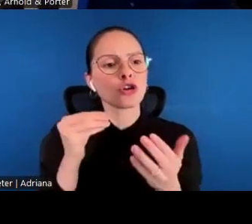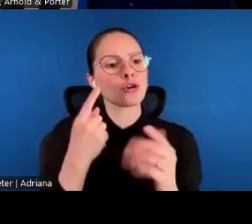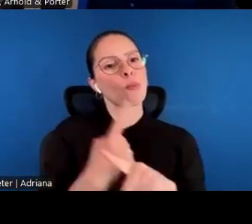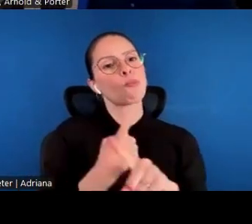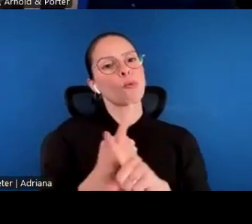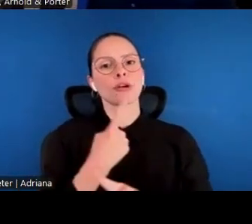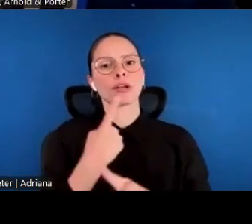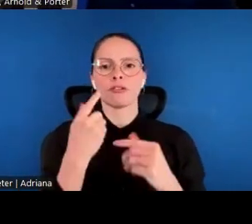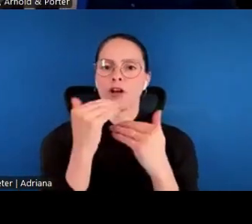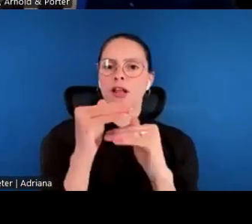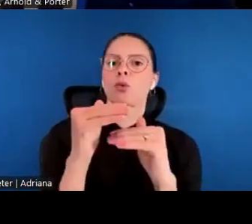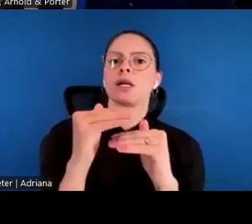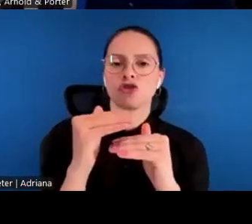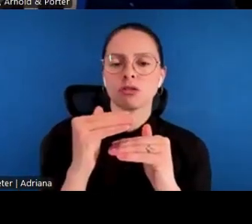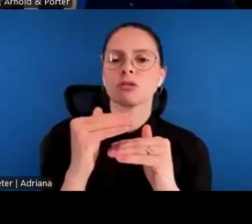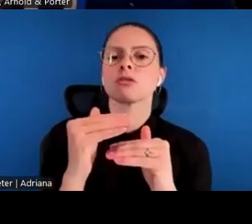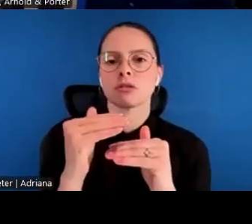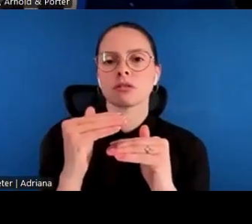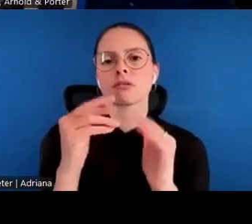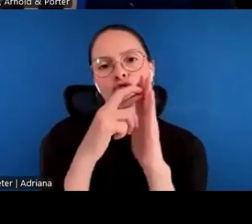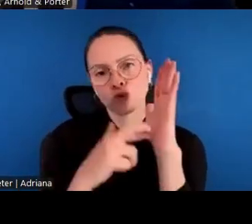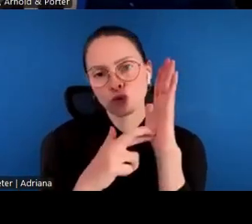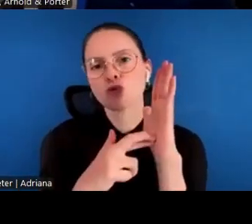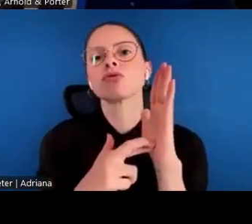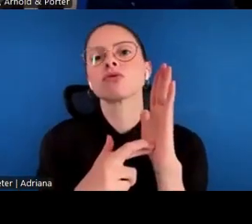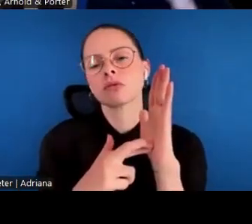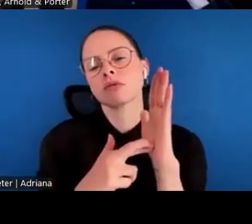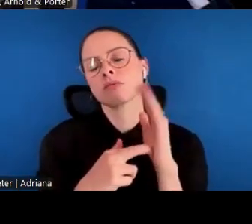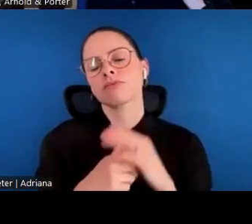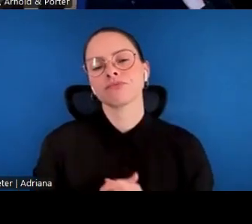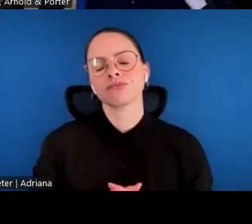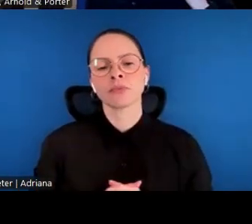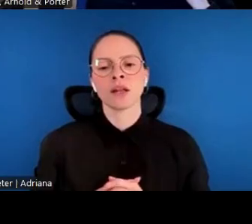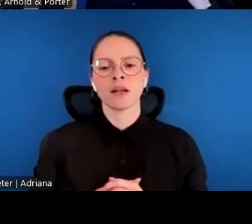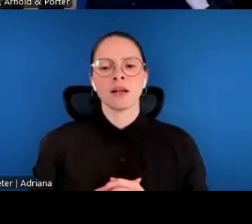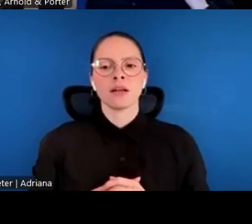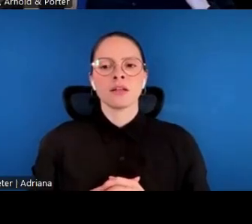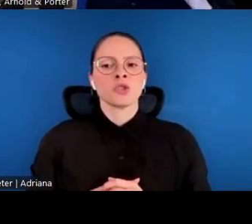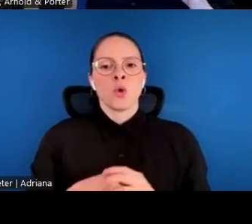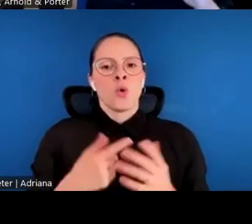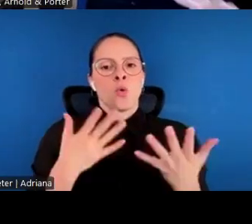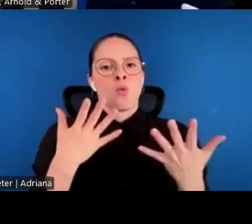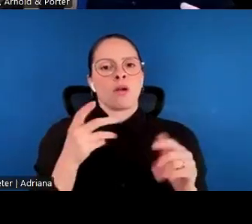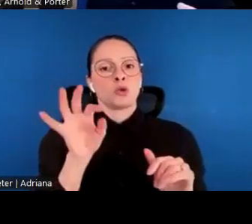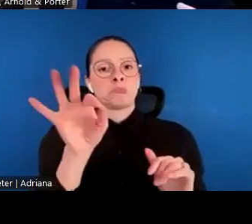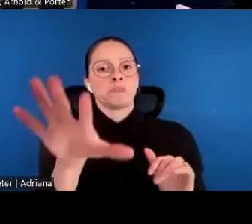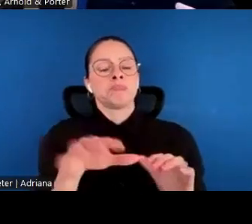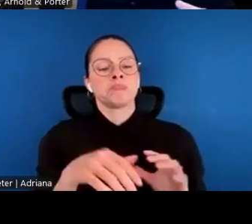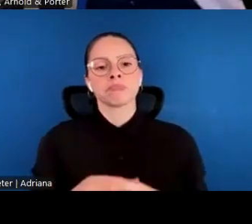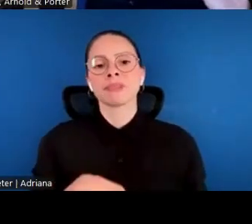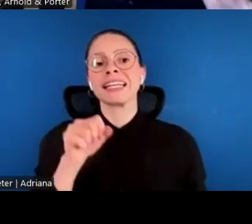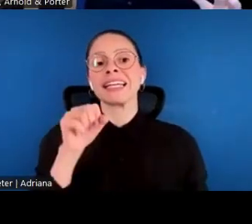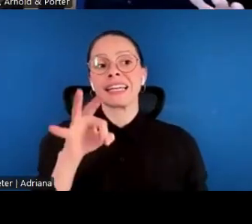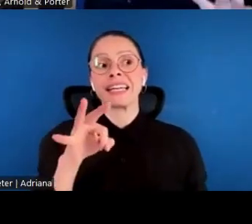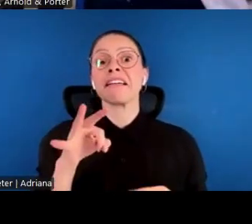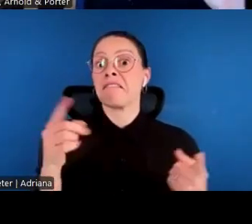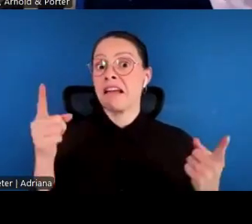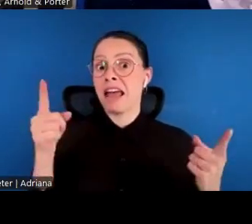that behavior and represent them through that process as well. So just wanted to put a pin in it. If you get to that point,